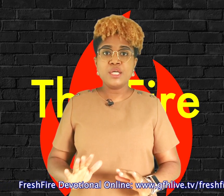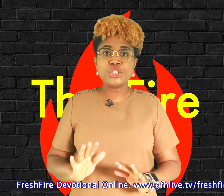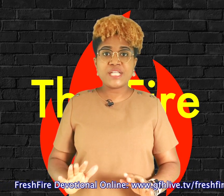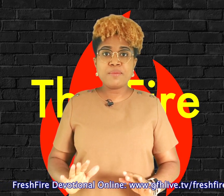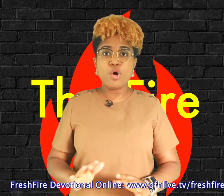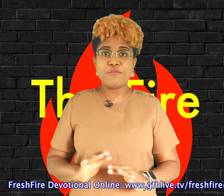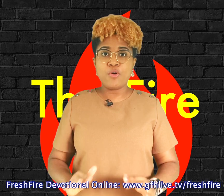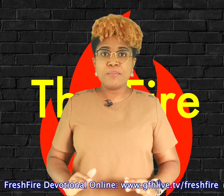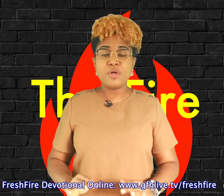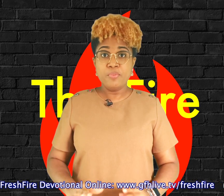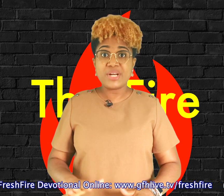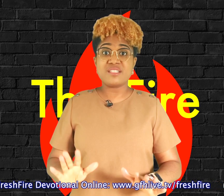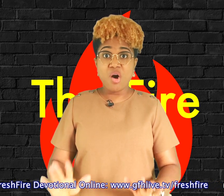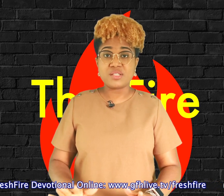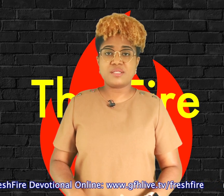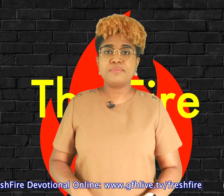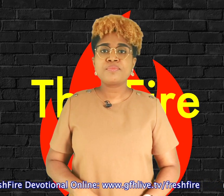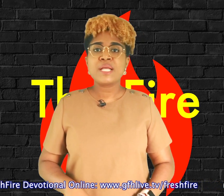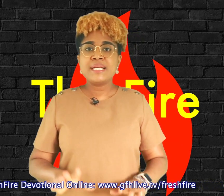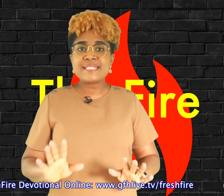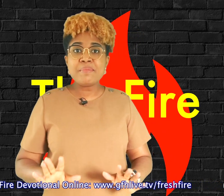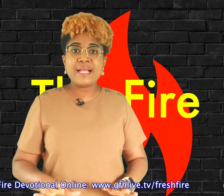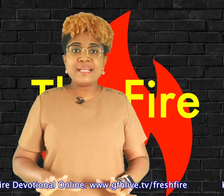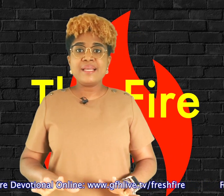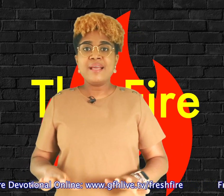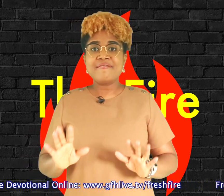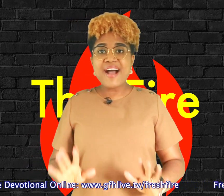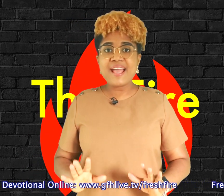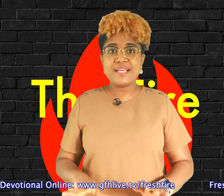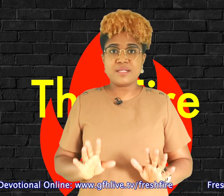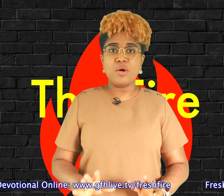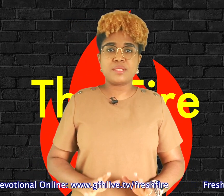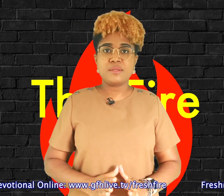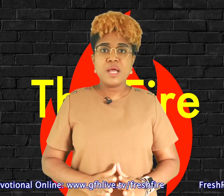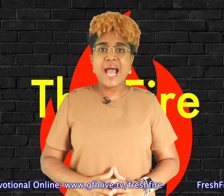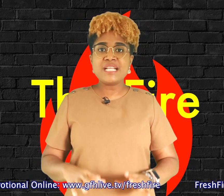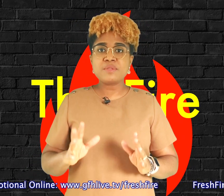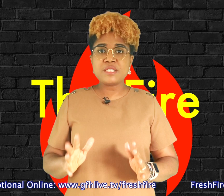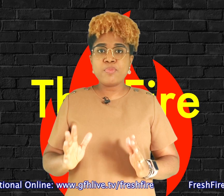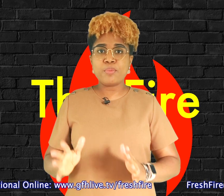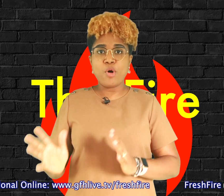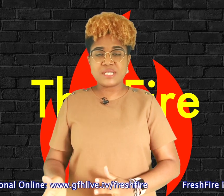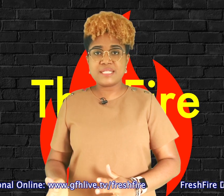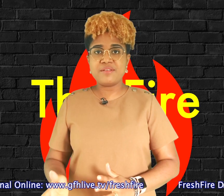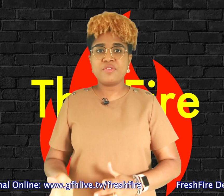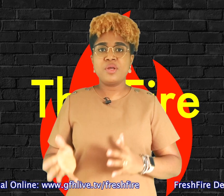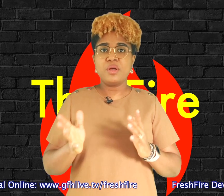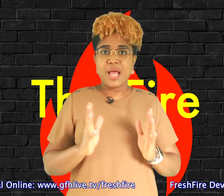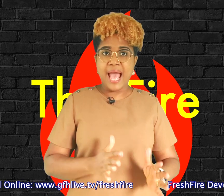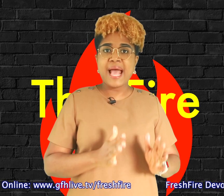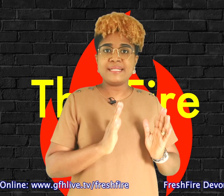way, shape or form, but is hot. Similarly, fire is hot, and it is both